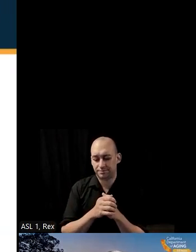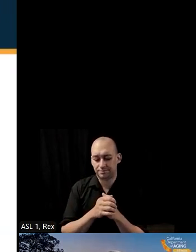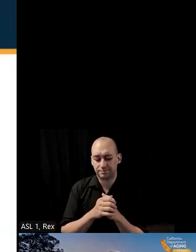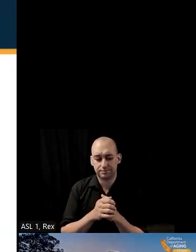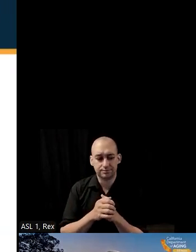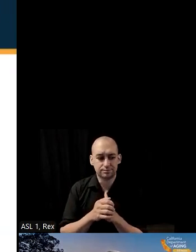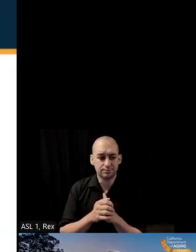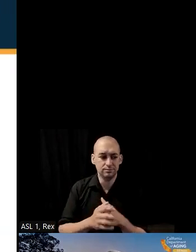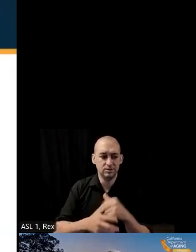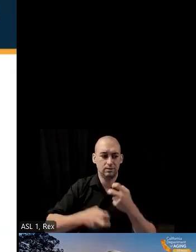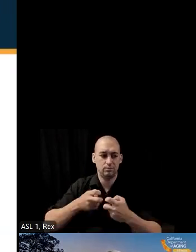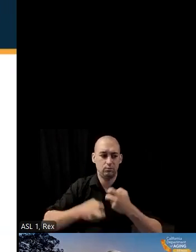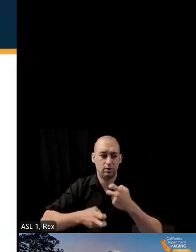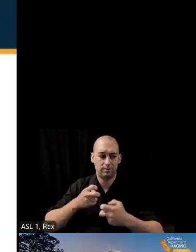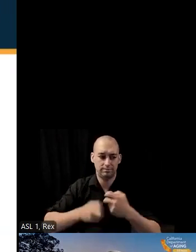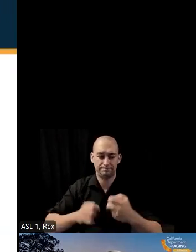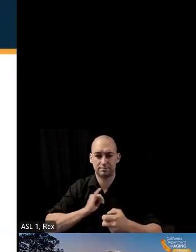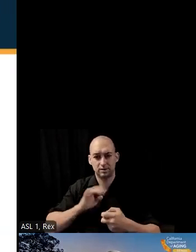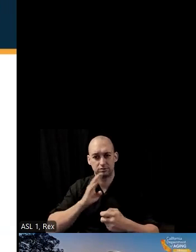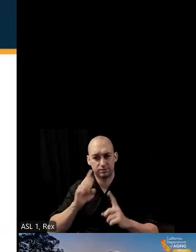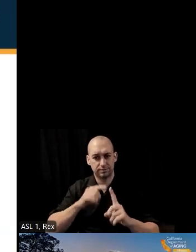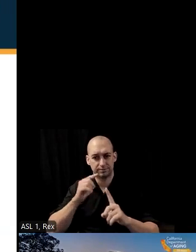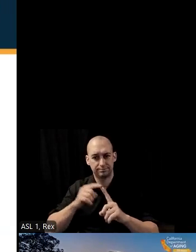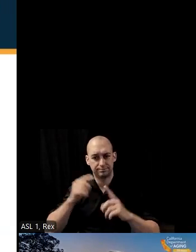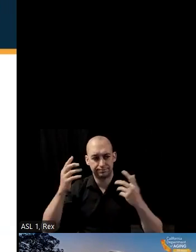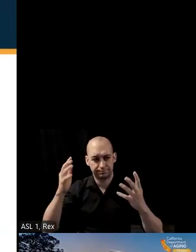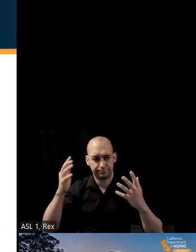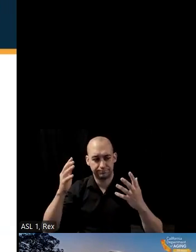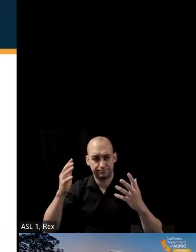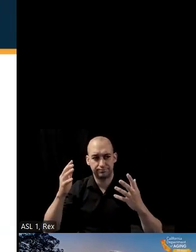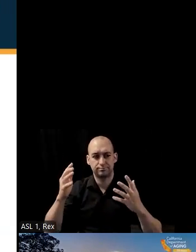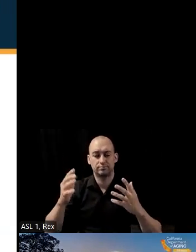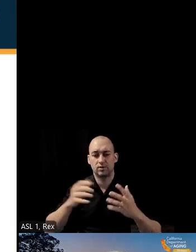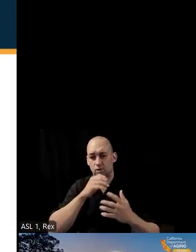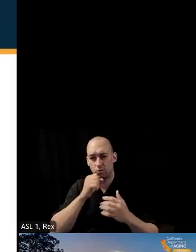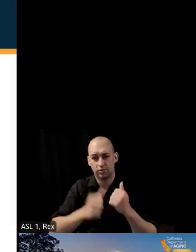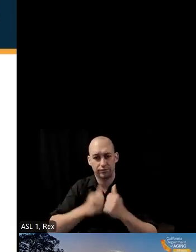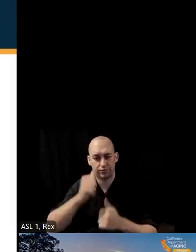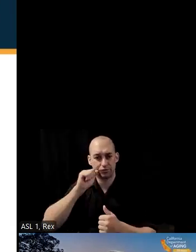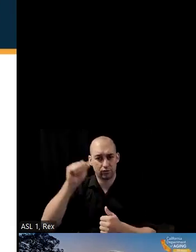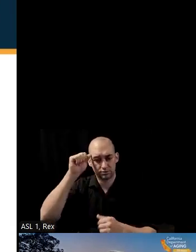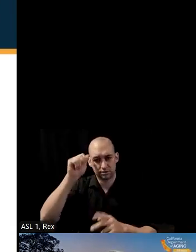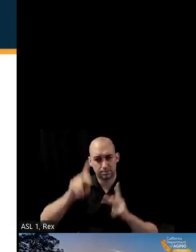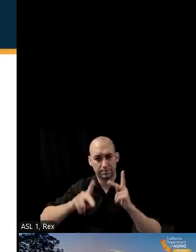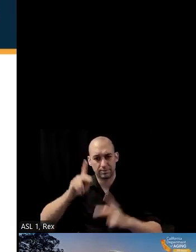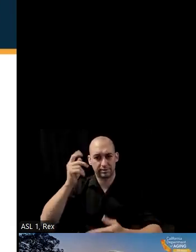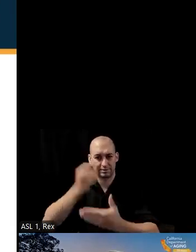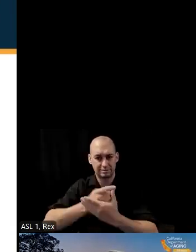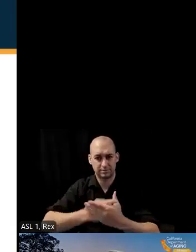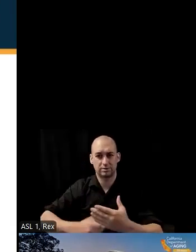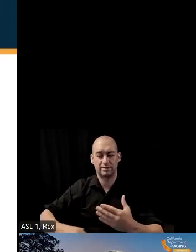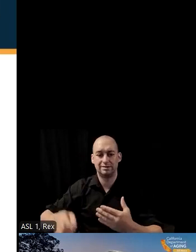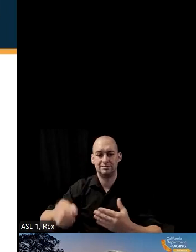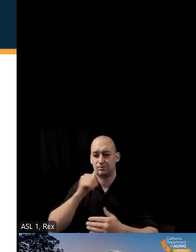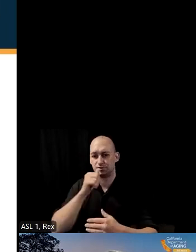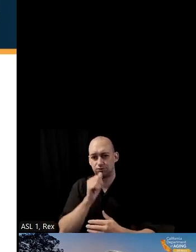the problem, I touched on it, but basically older adults, people with disabilities, and caregivers are really struggling to pay